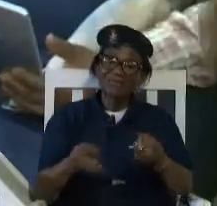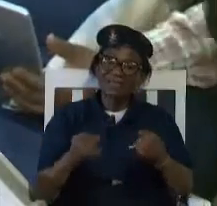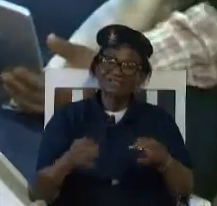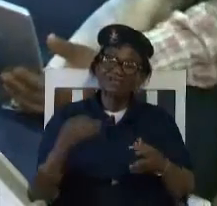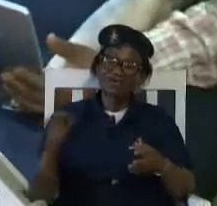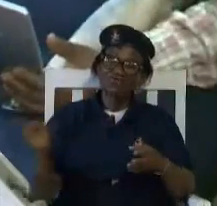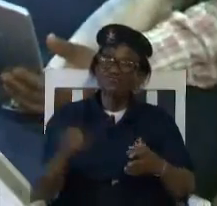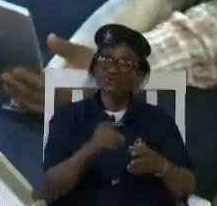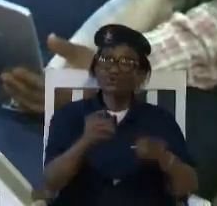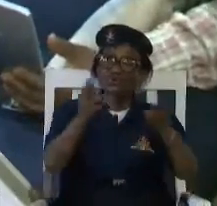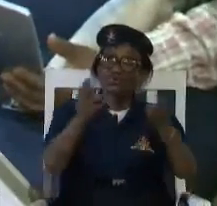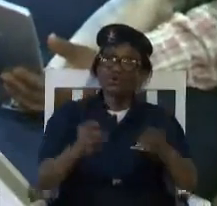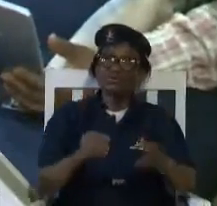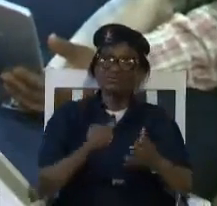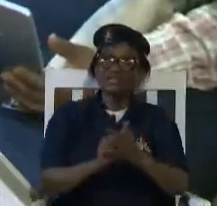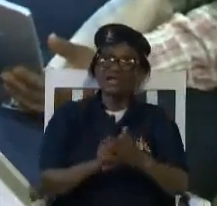God.